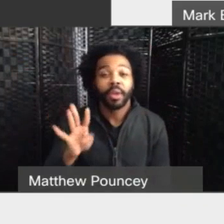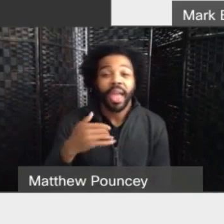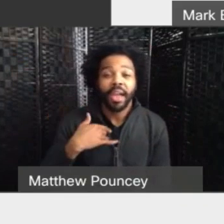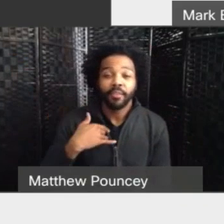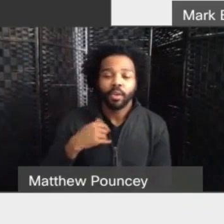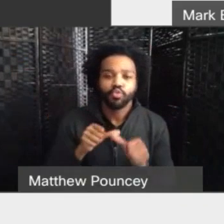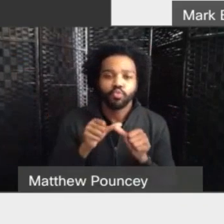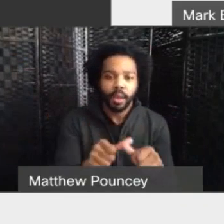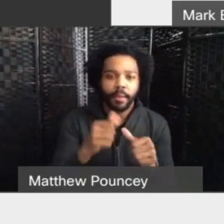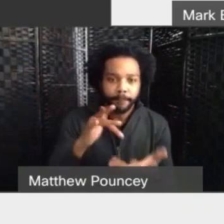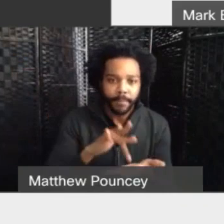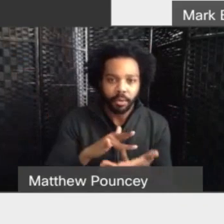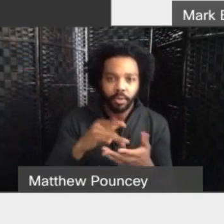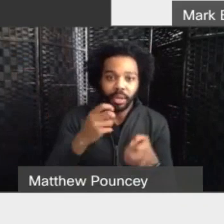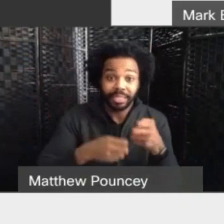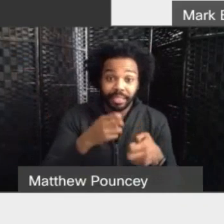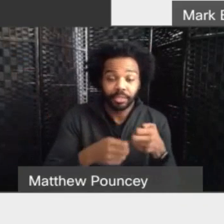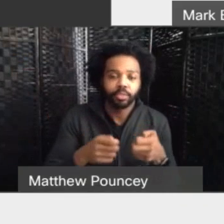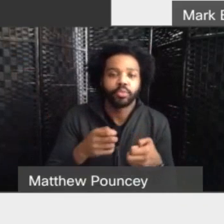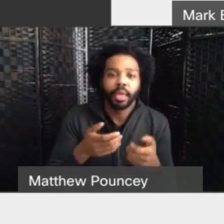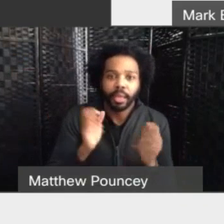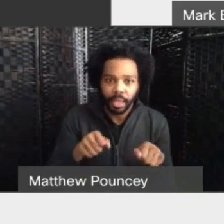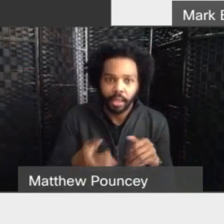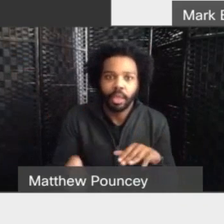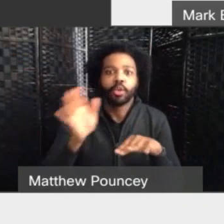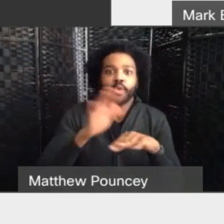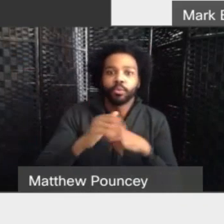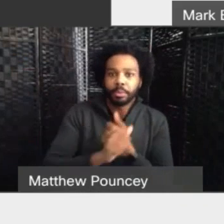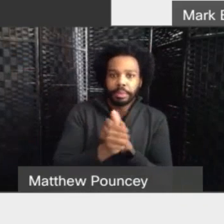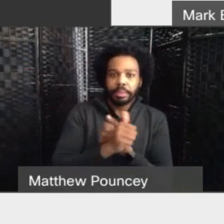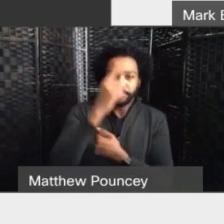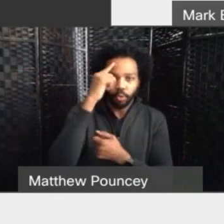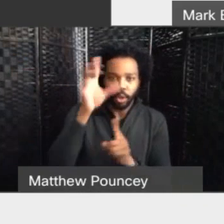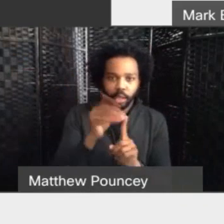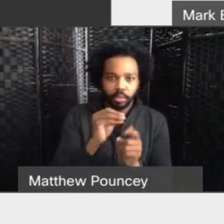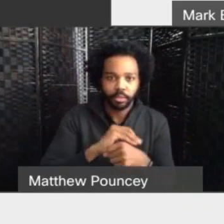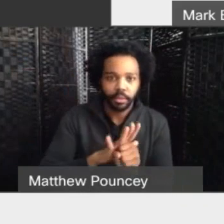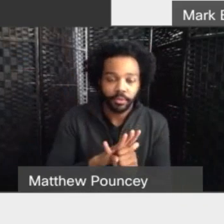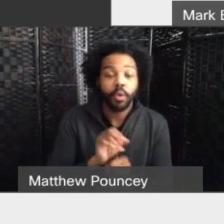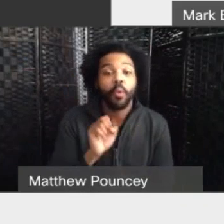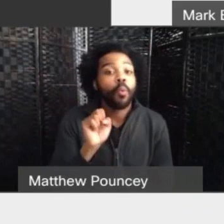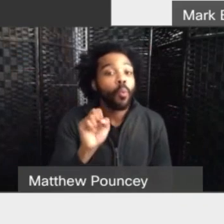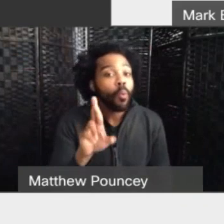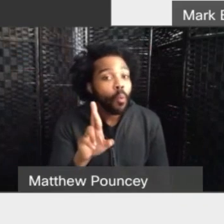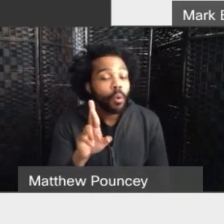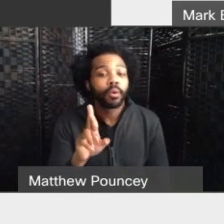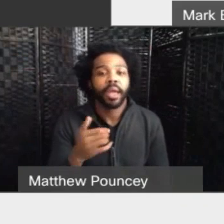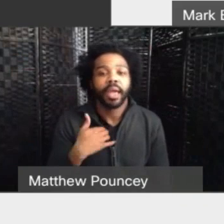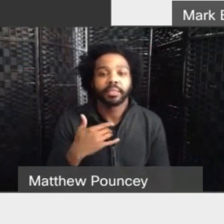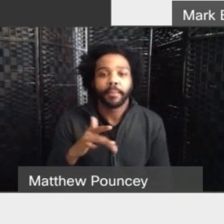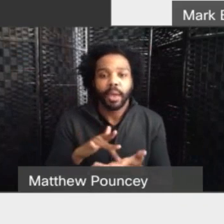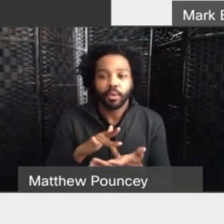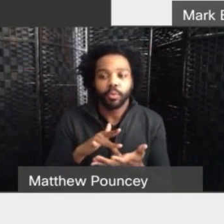risk of complications for COVID-19 and or a chronic medical condition as defined by their